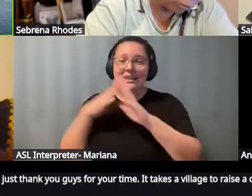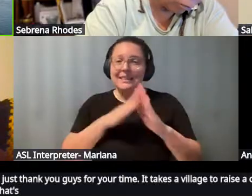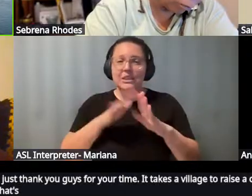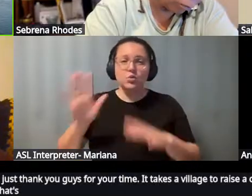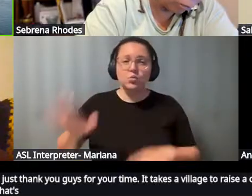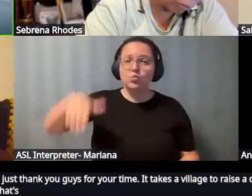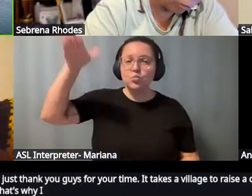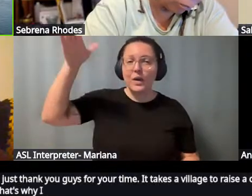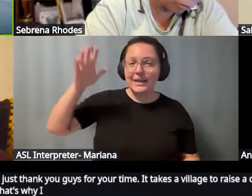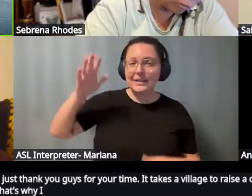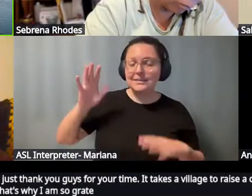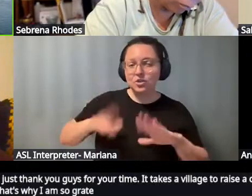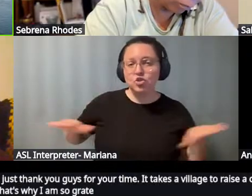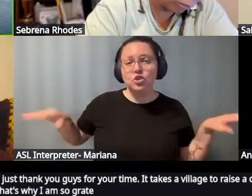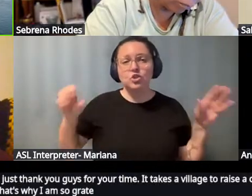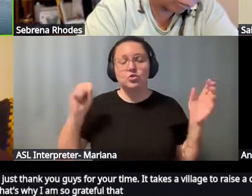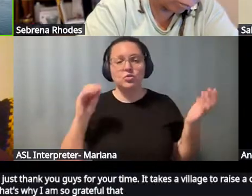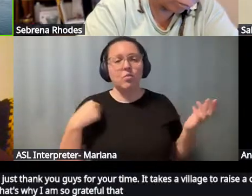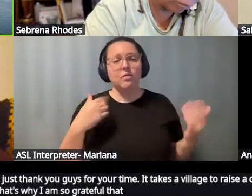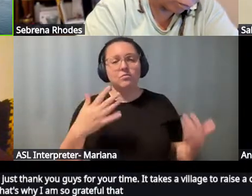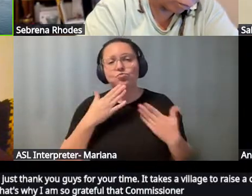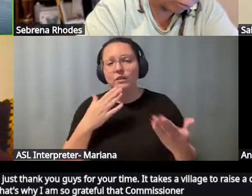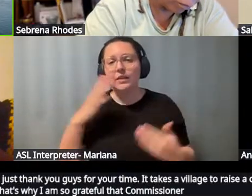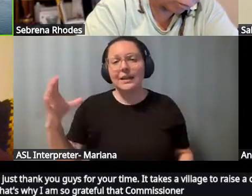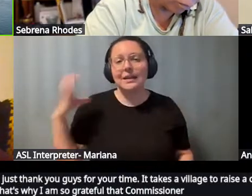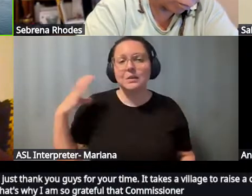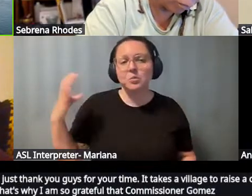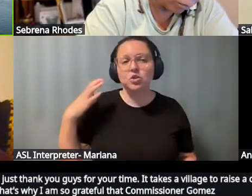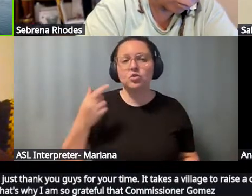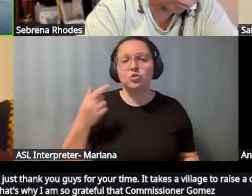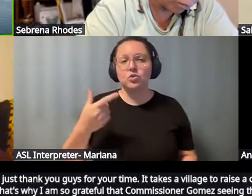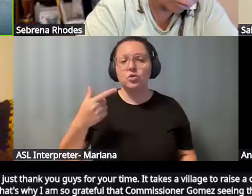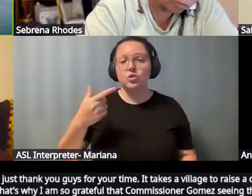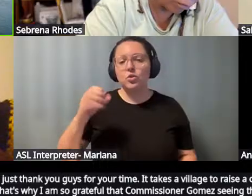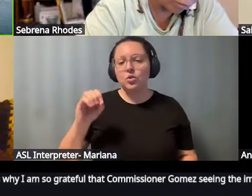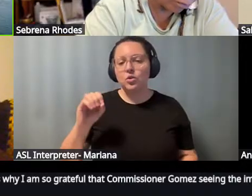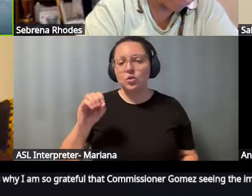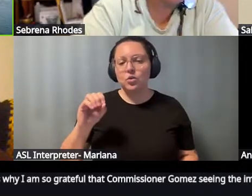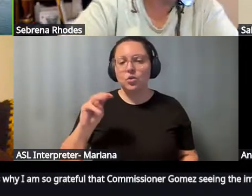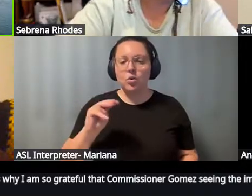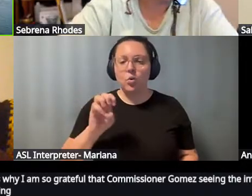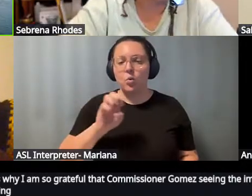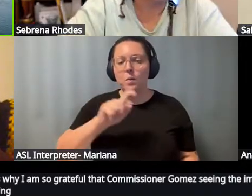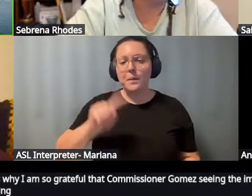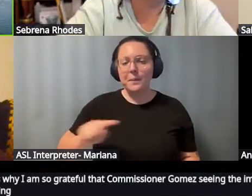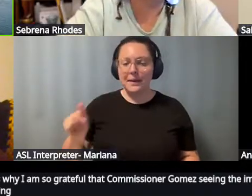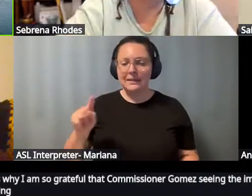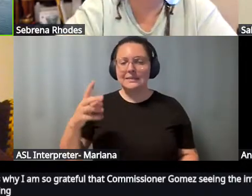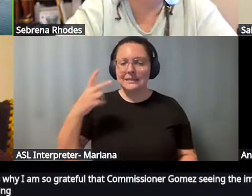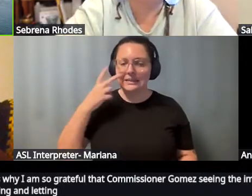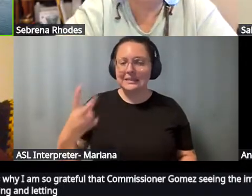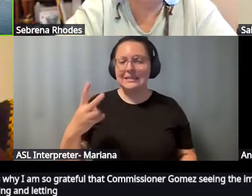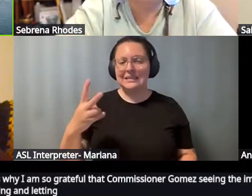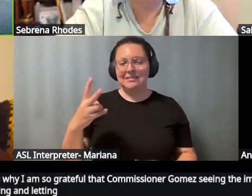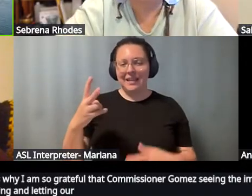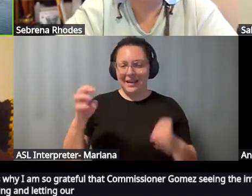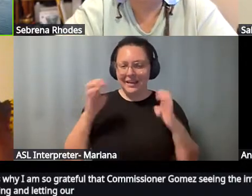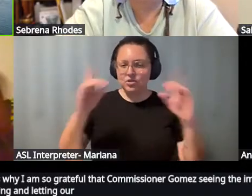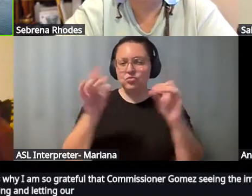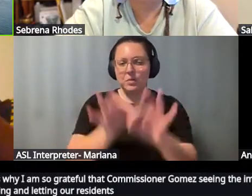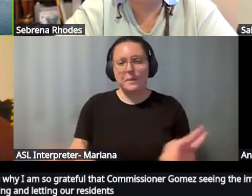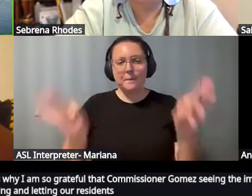I'm so grateful that Commissioner Gomez seen the importance of educating and letting our residents know that,